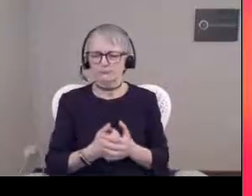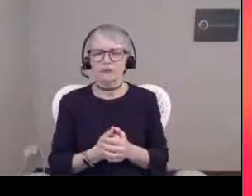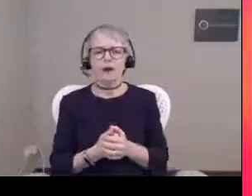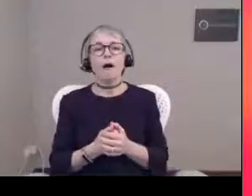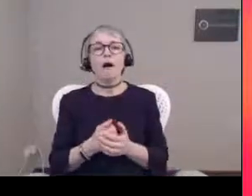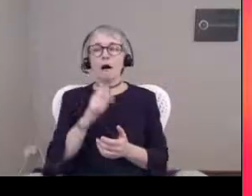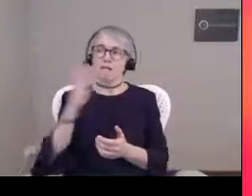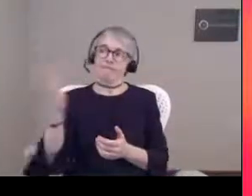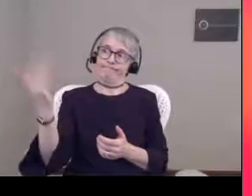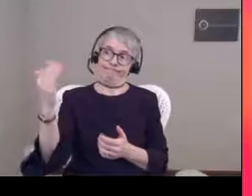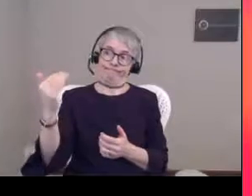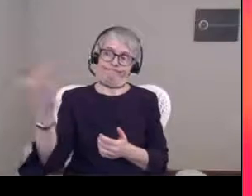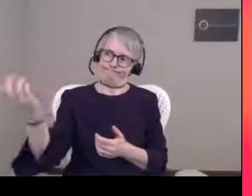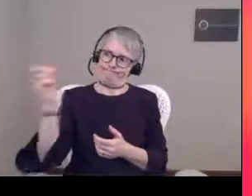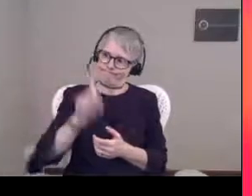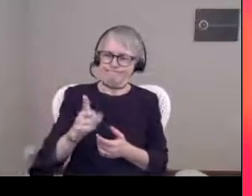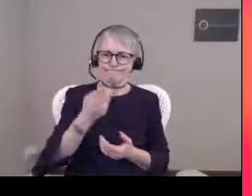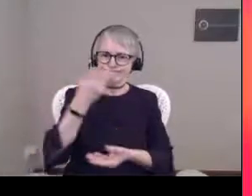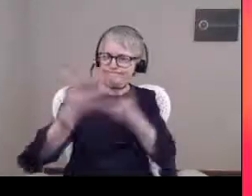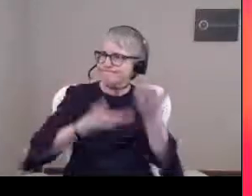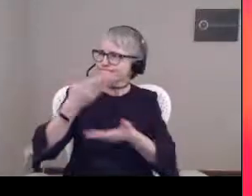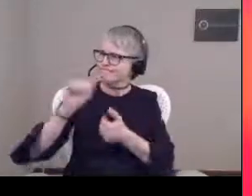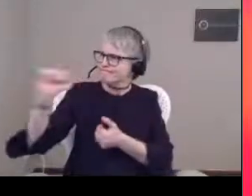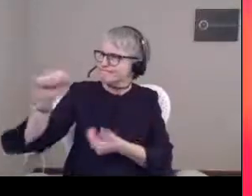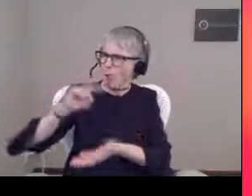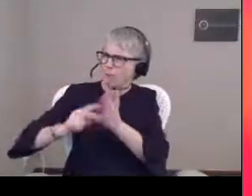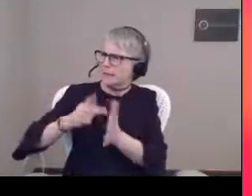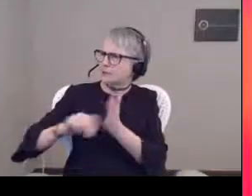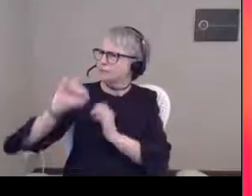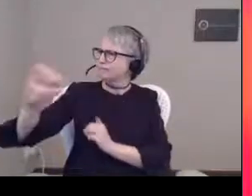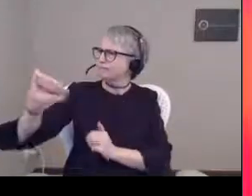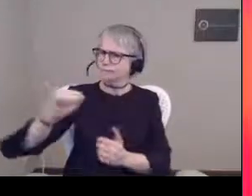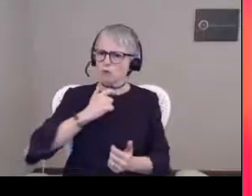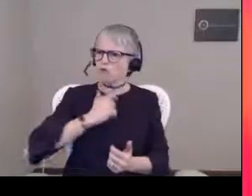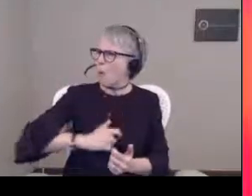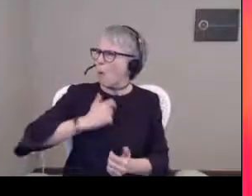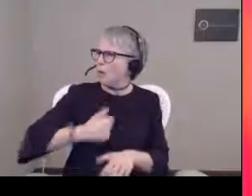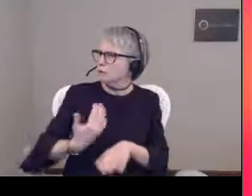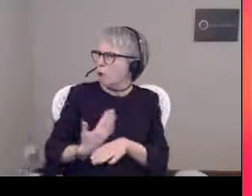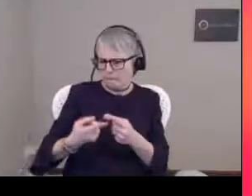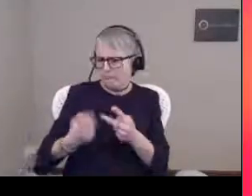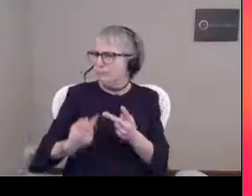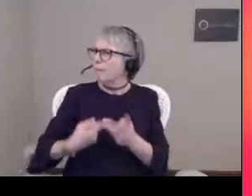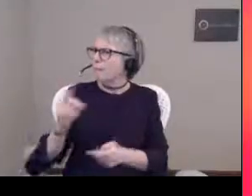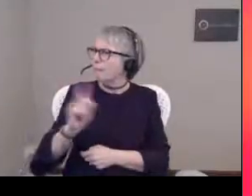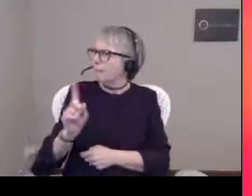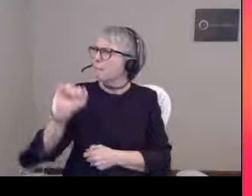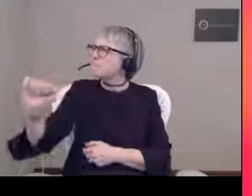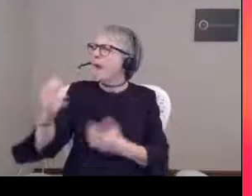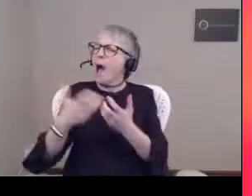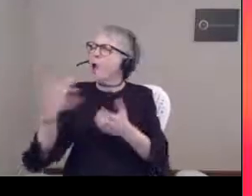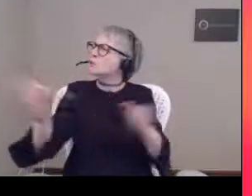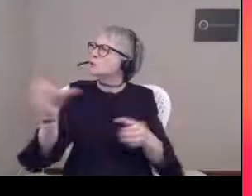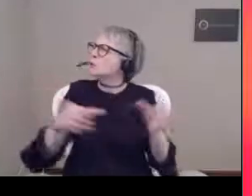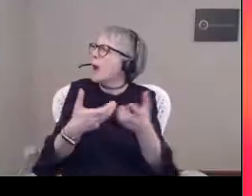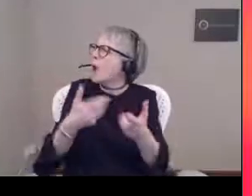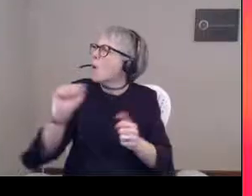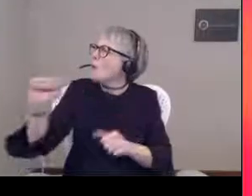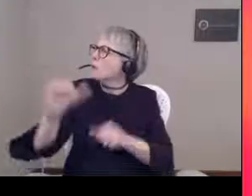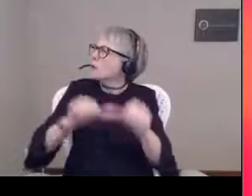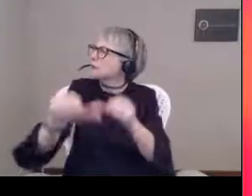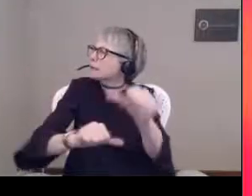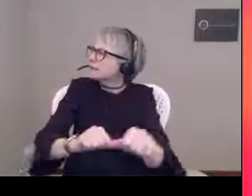about their organisation, the kinds of roles that they offer, the recruitment process and all the rest of it. And then